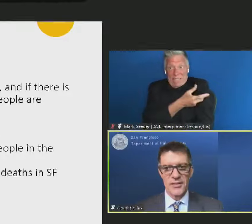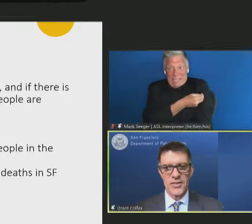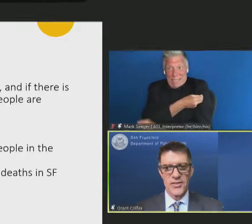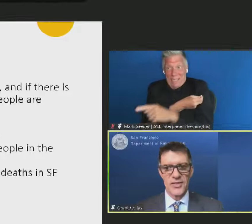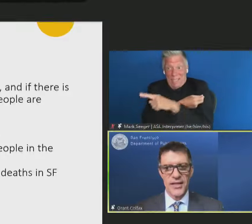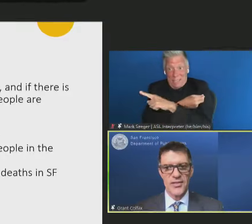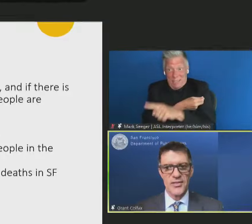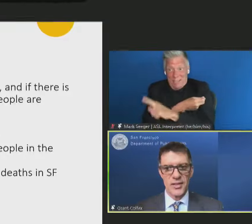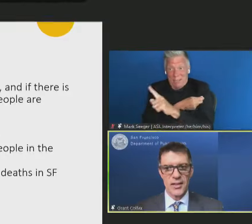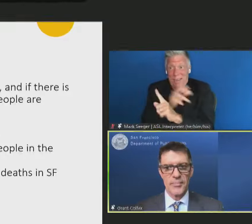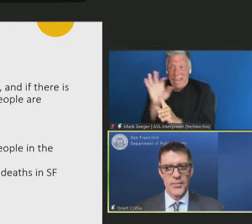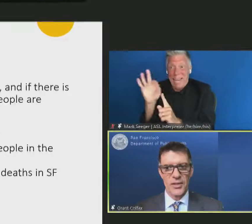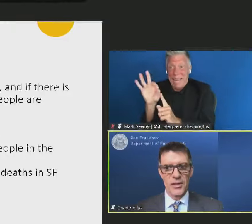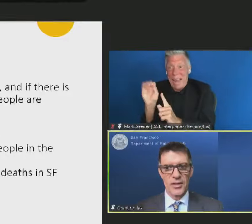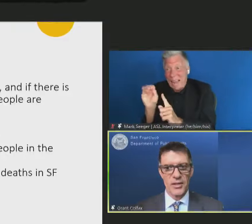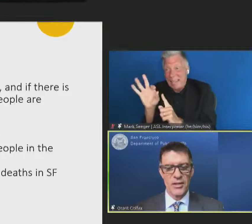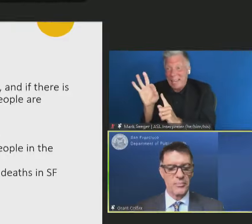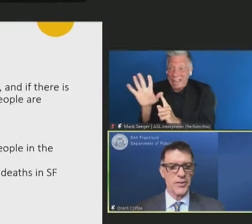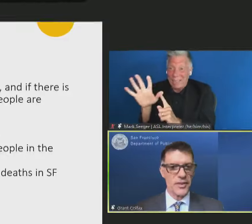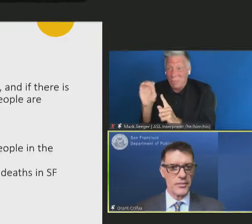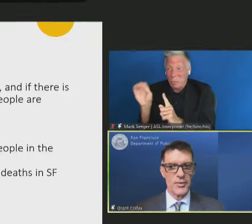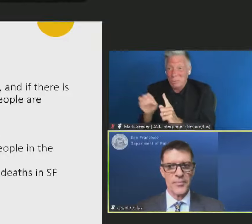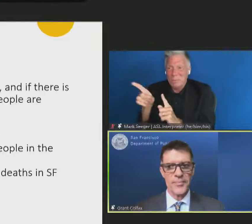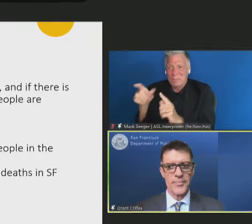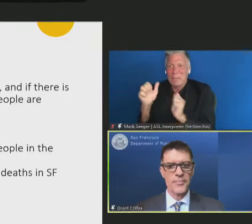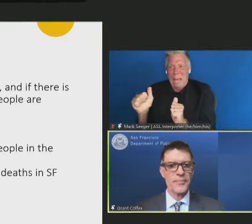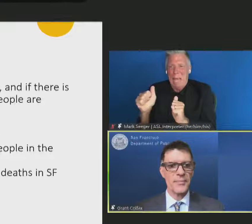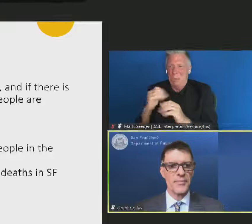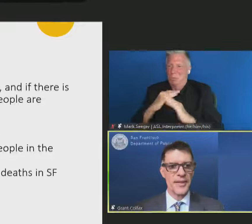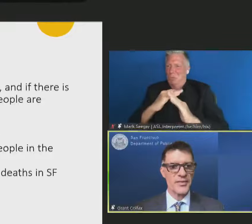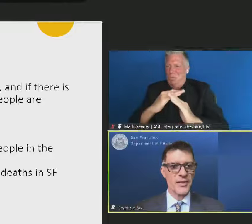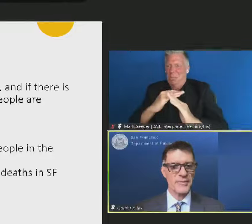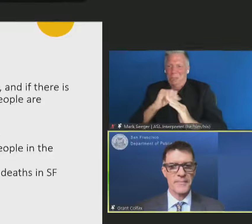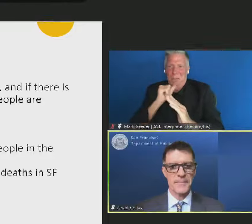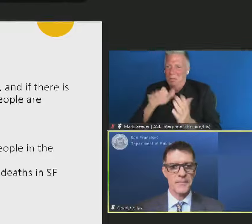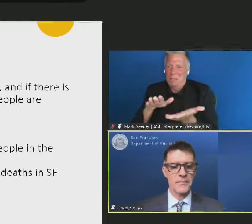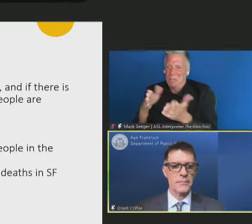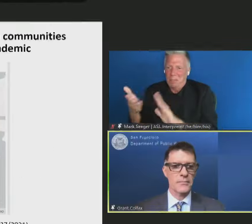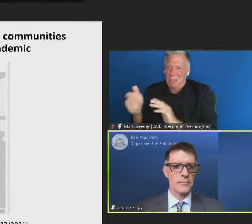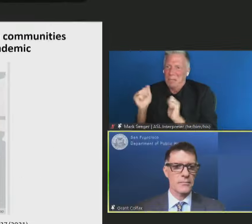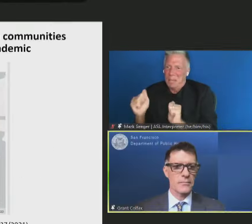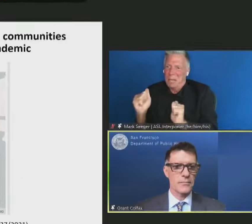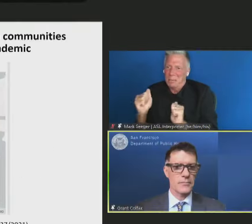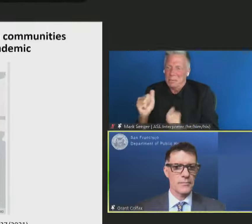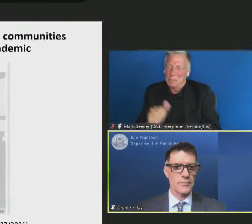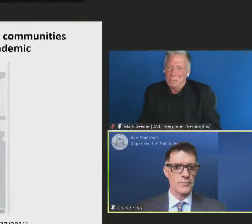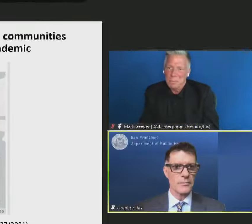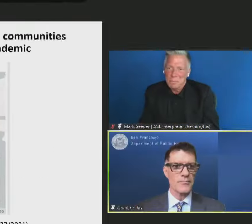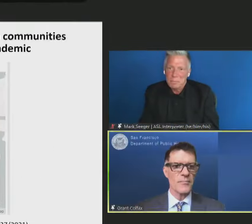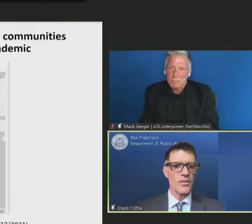95% of these deaths are preventable. Next slide.